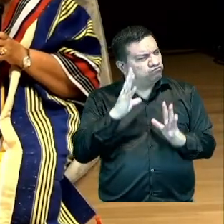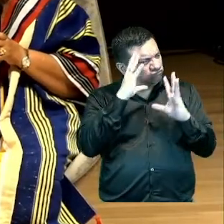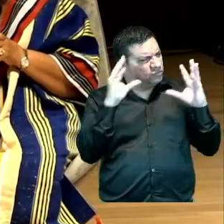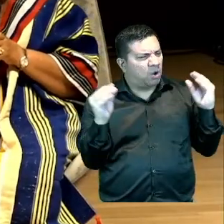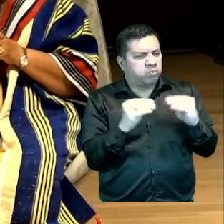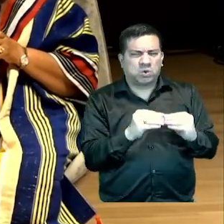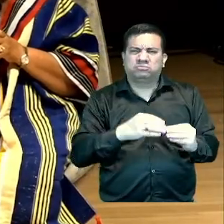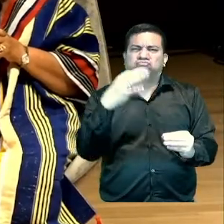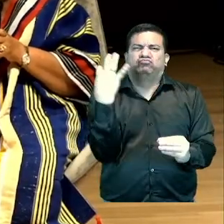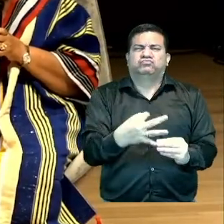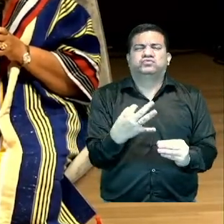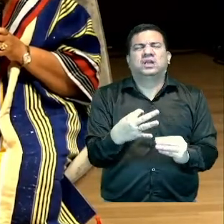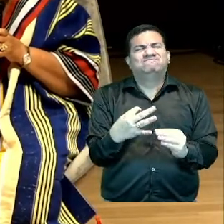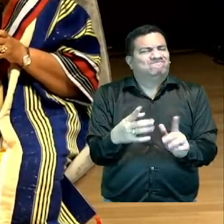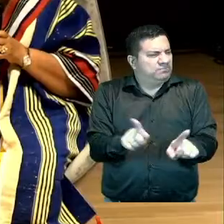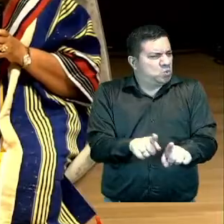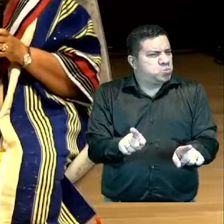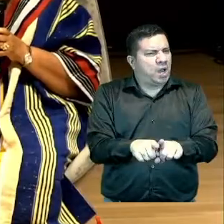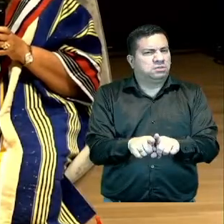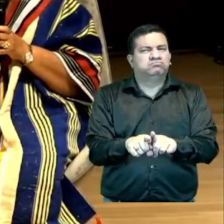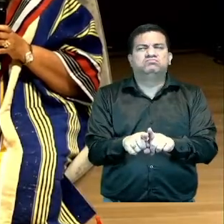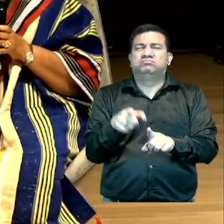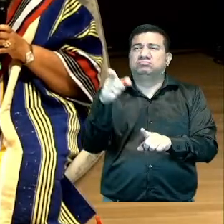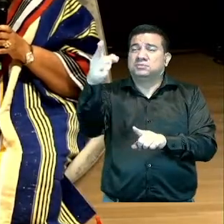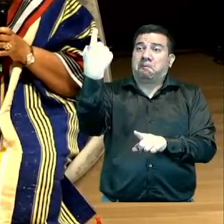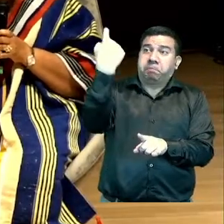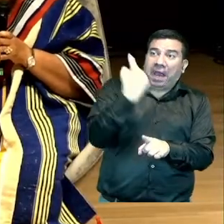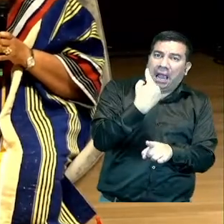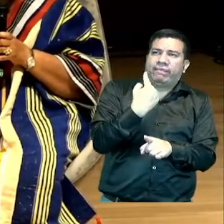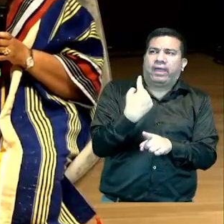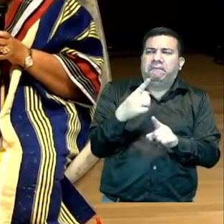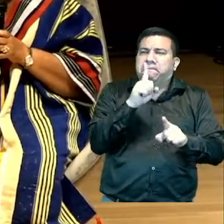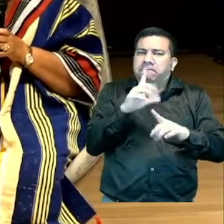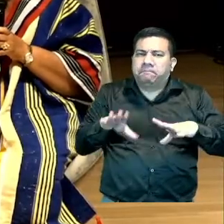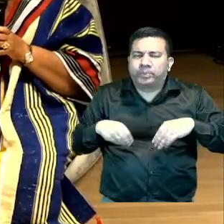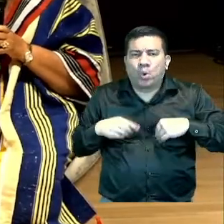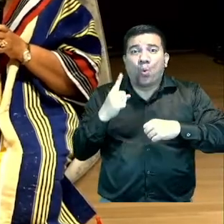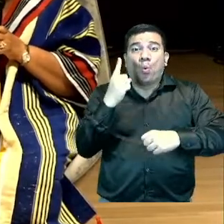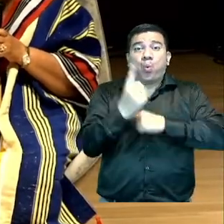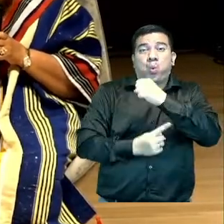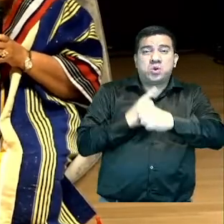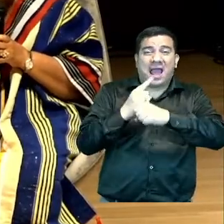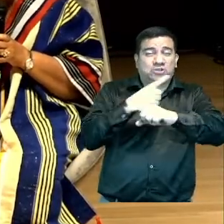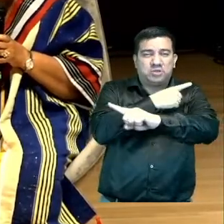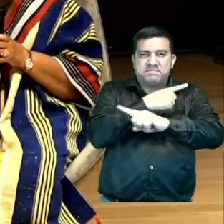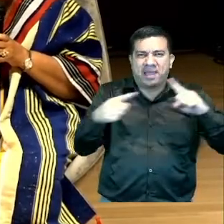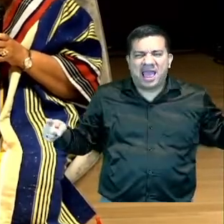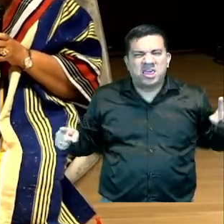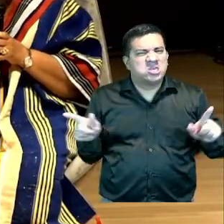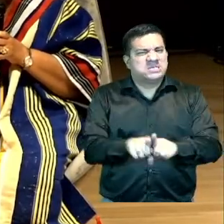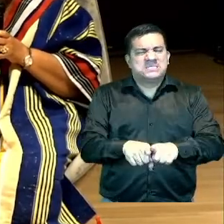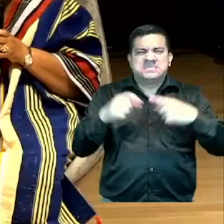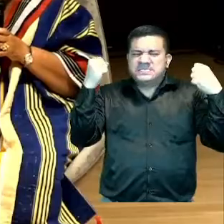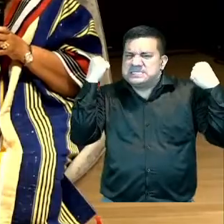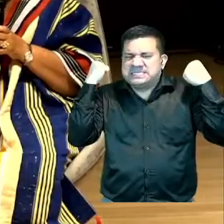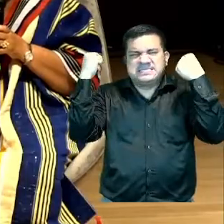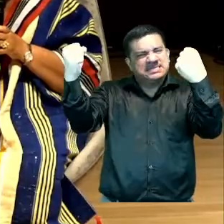country. For a year and a half, we protested. We walked when we didn't have